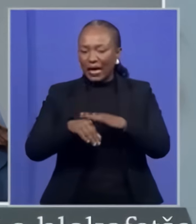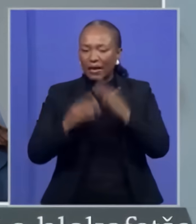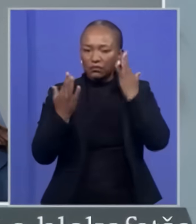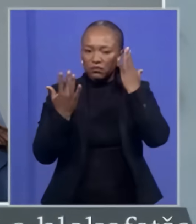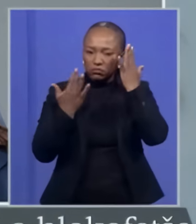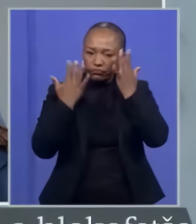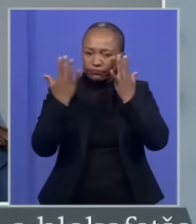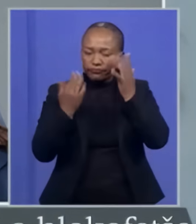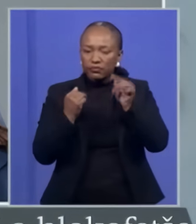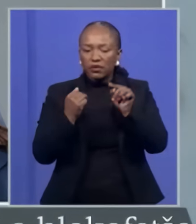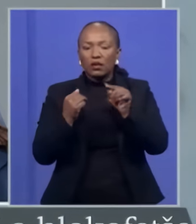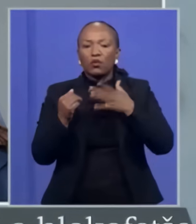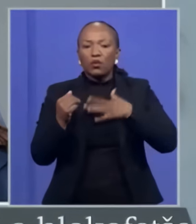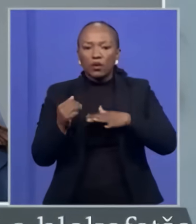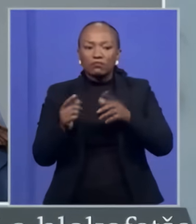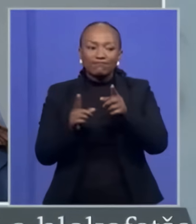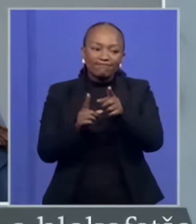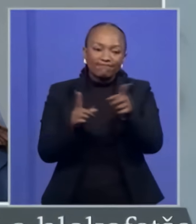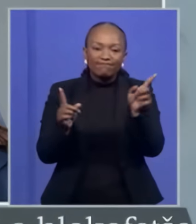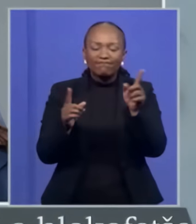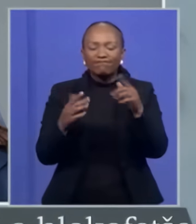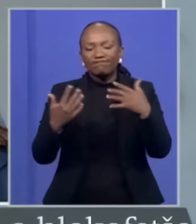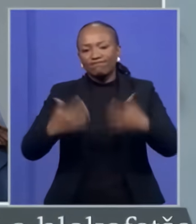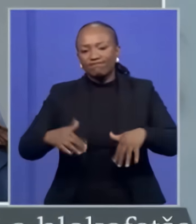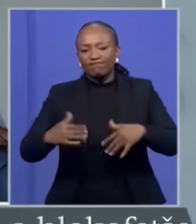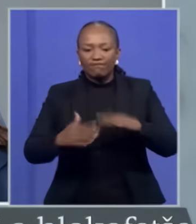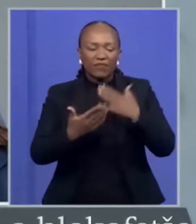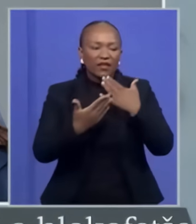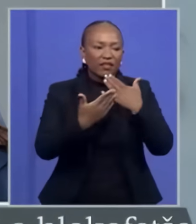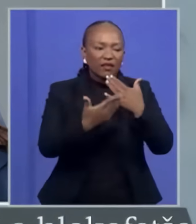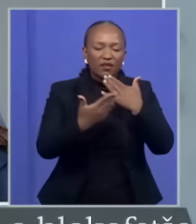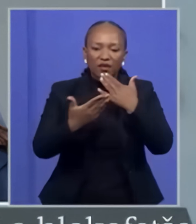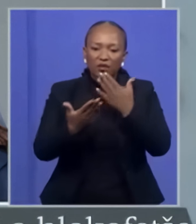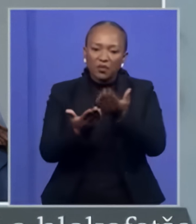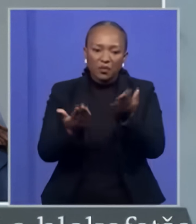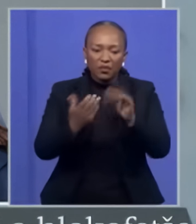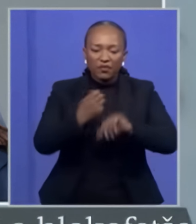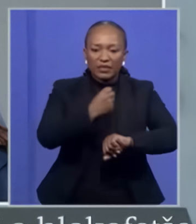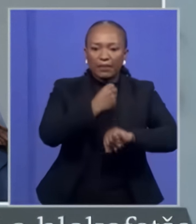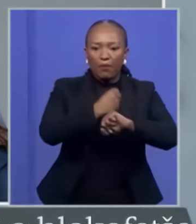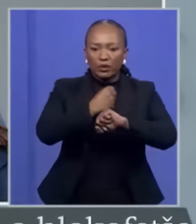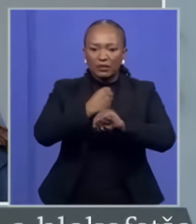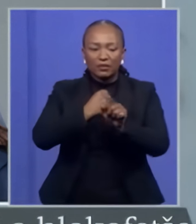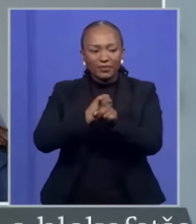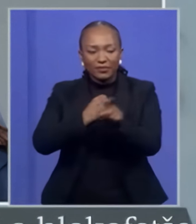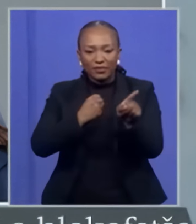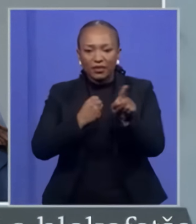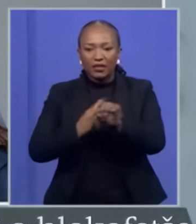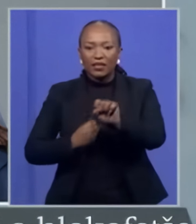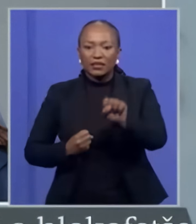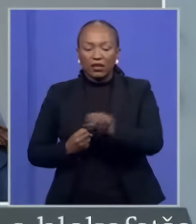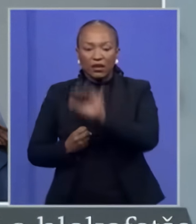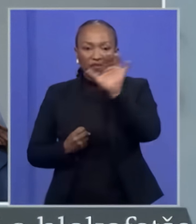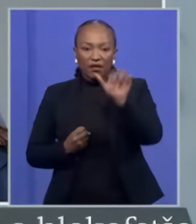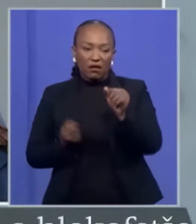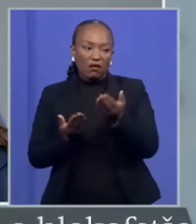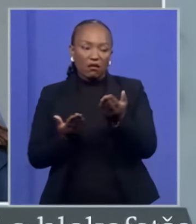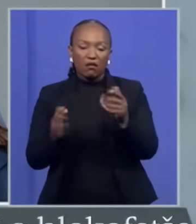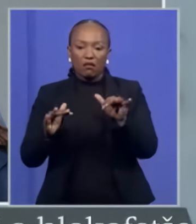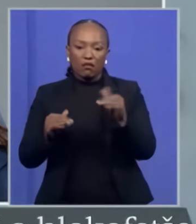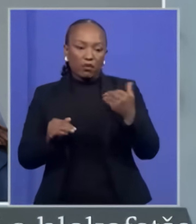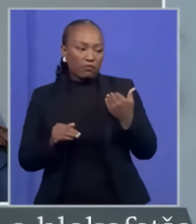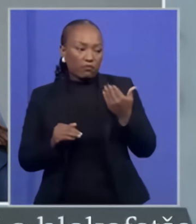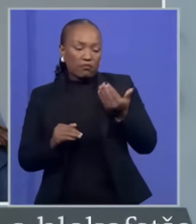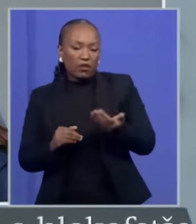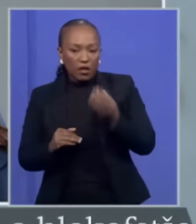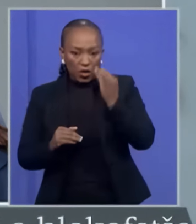just want to say thank you to the love and support, for the love and support that we have received from South Africans since the news